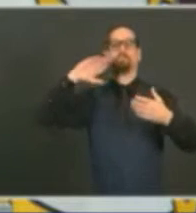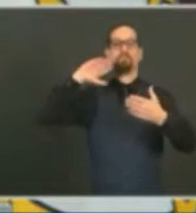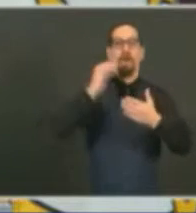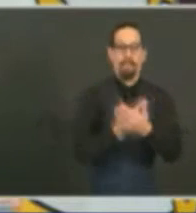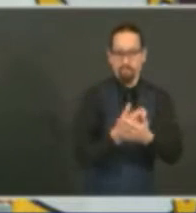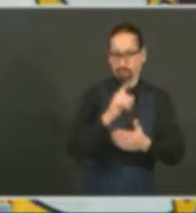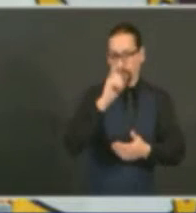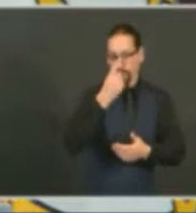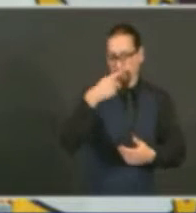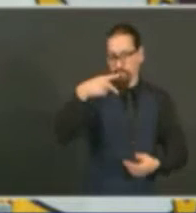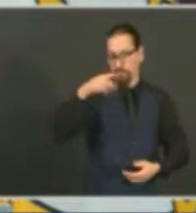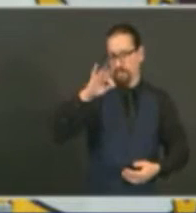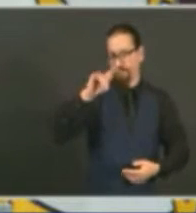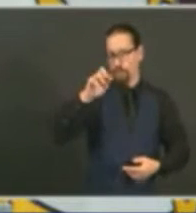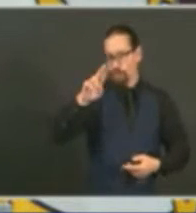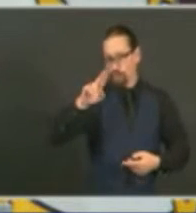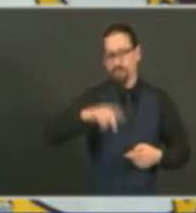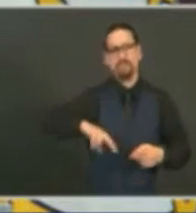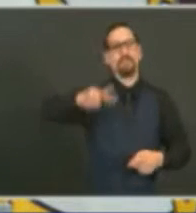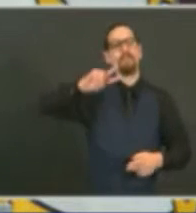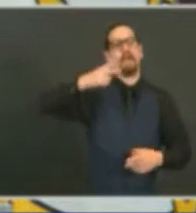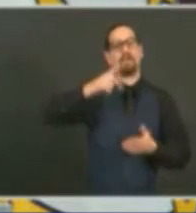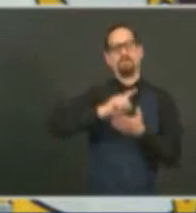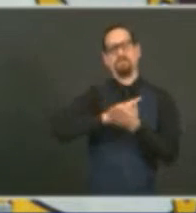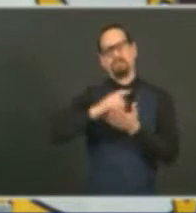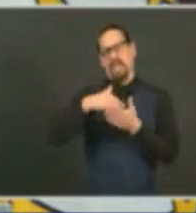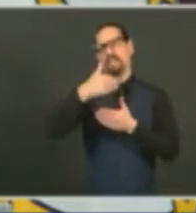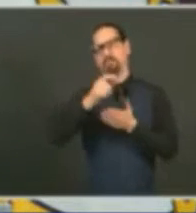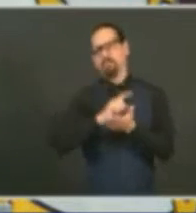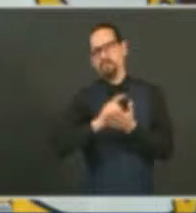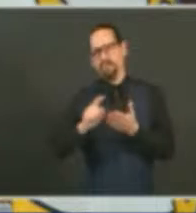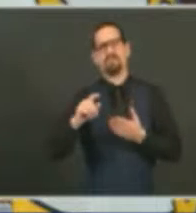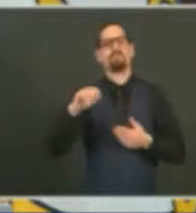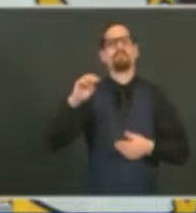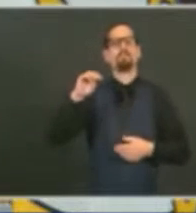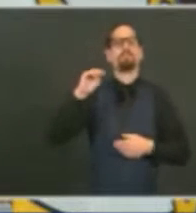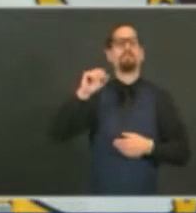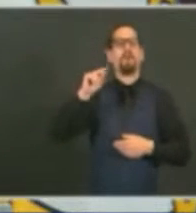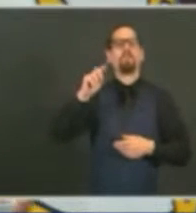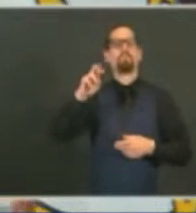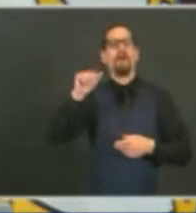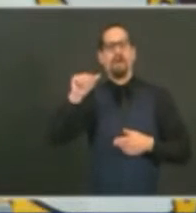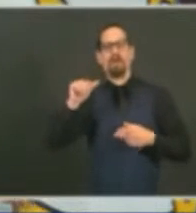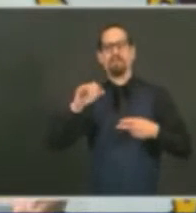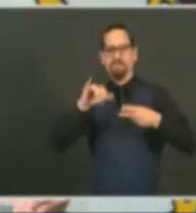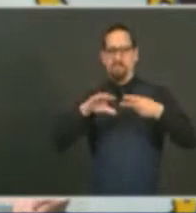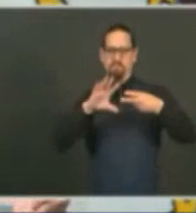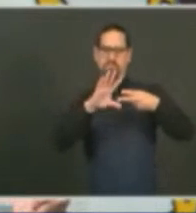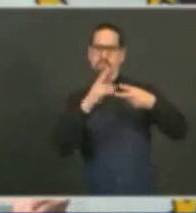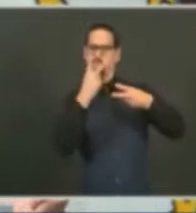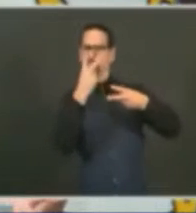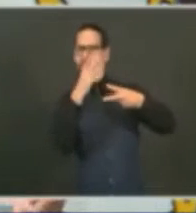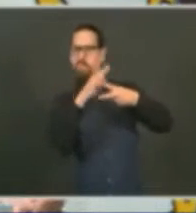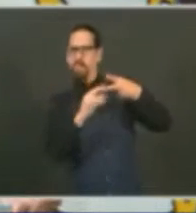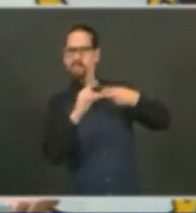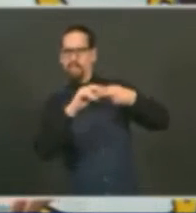So by the end of the year, I think we'll have about 29,000 doses of vaccine in Rhode